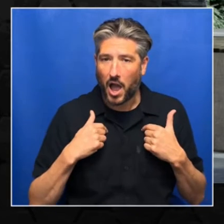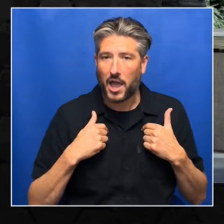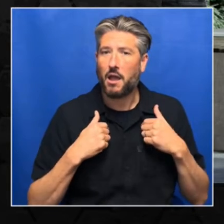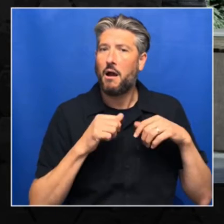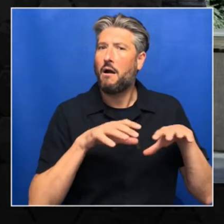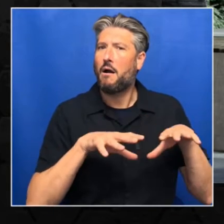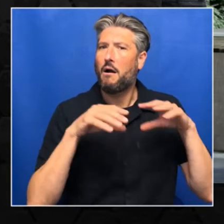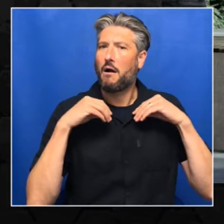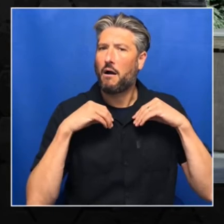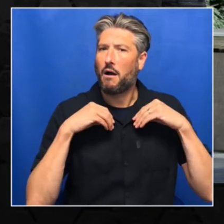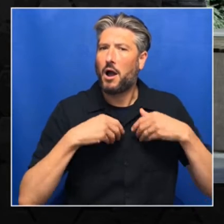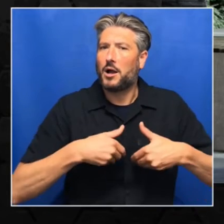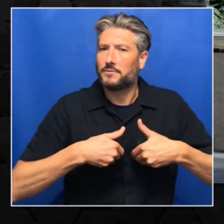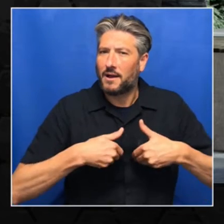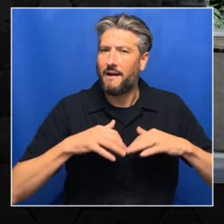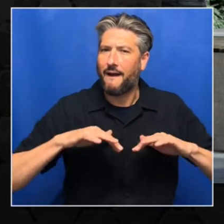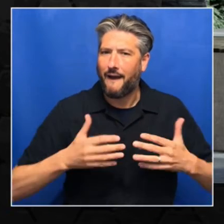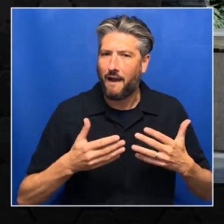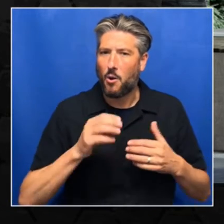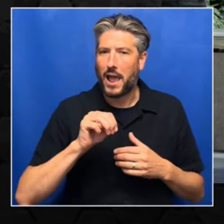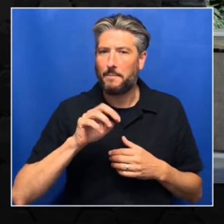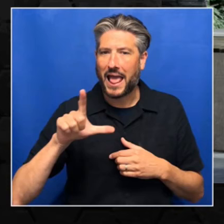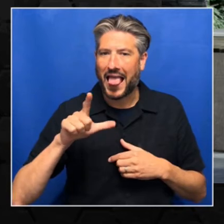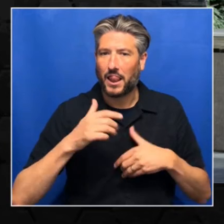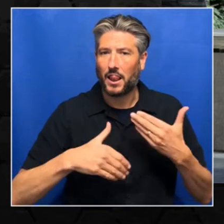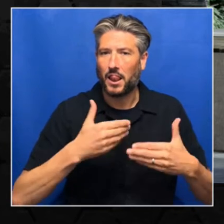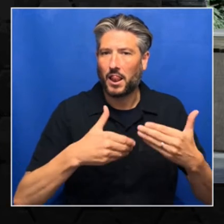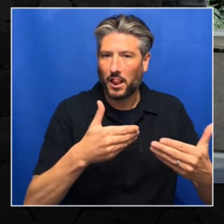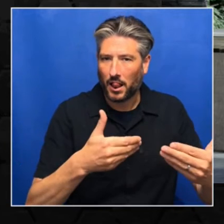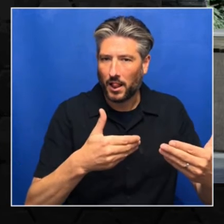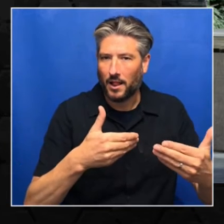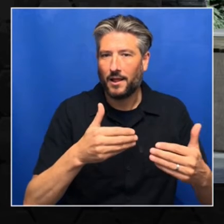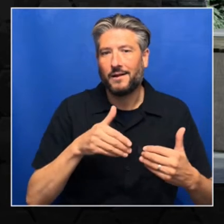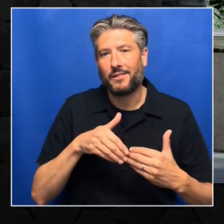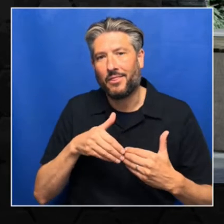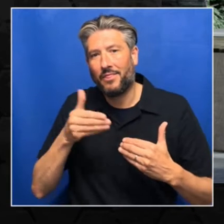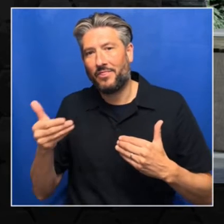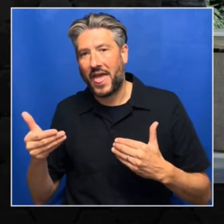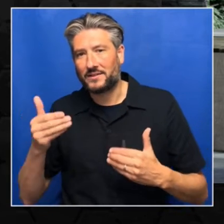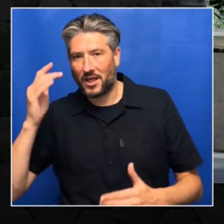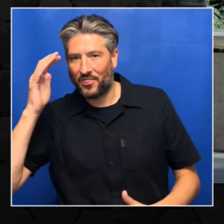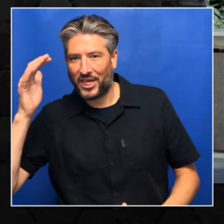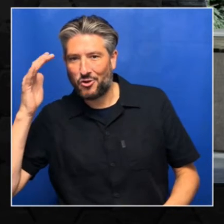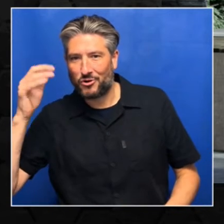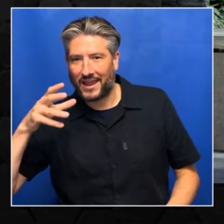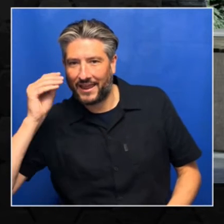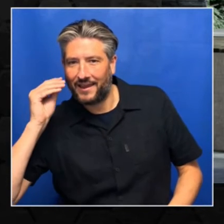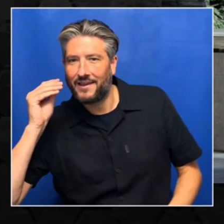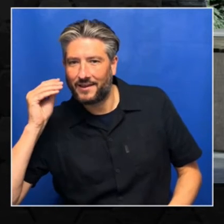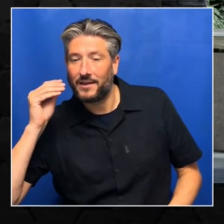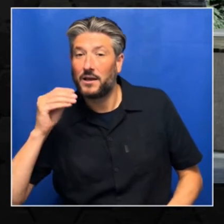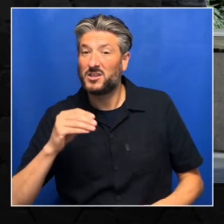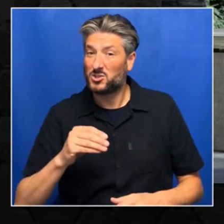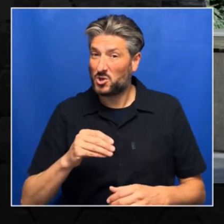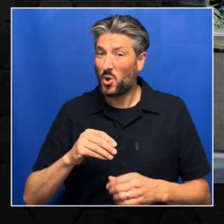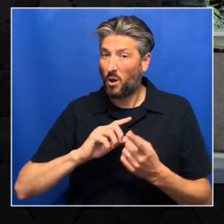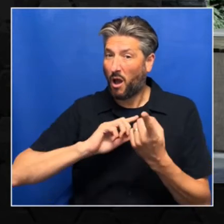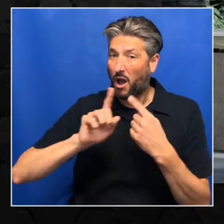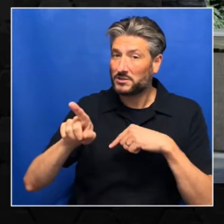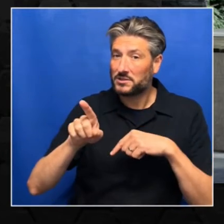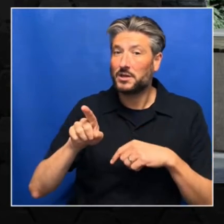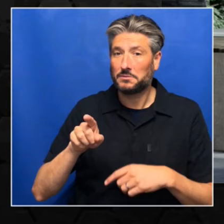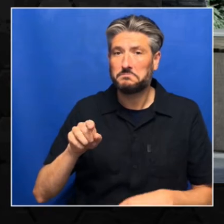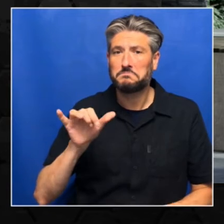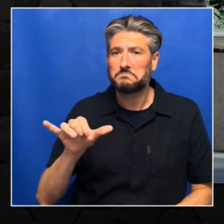moved into the theoretical side of it. So to answer your question, yes, it's possible to learn machine learning. I mean, there are a lot of business-oriented people who